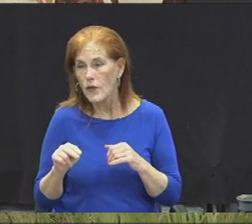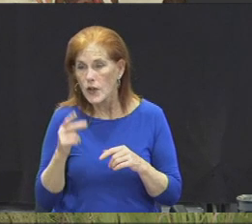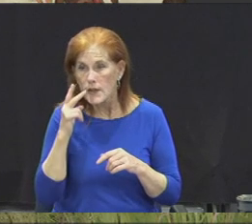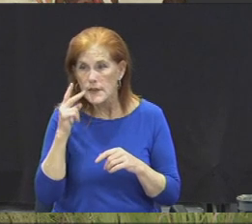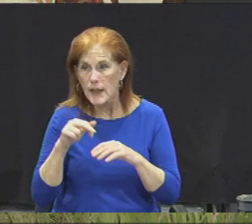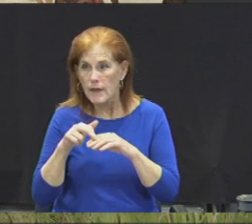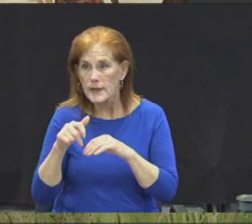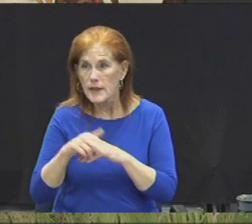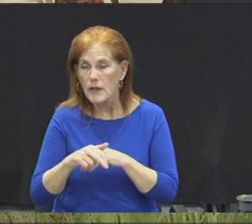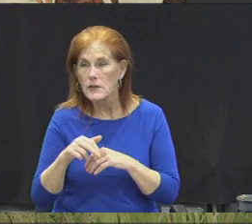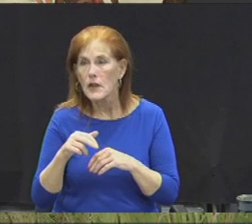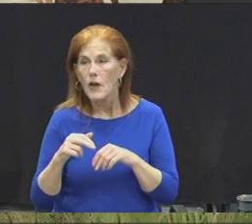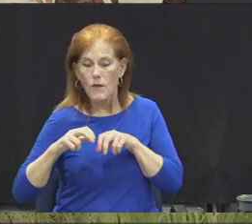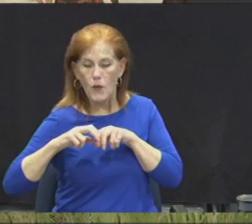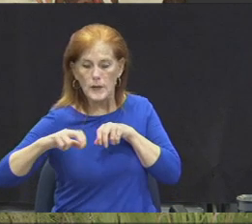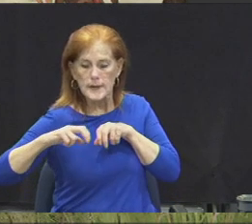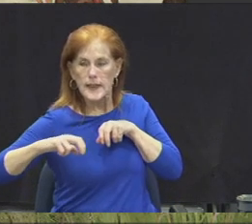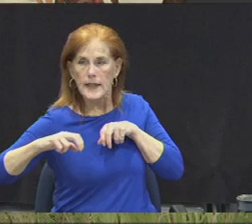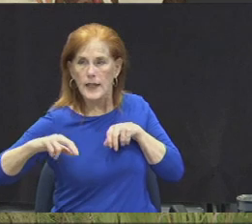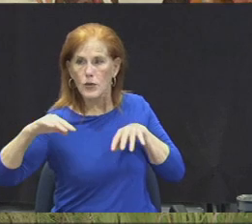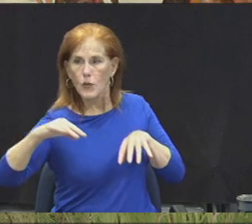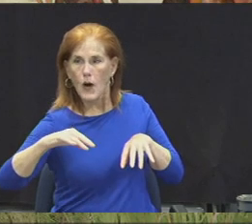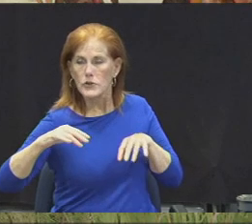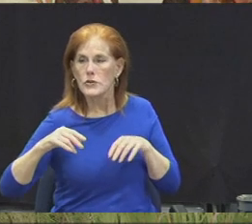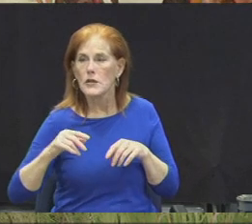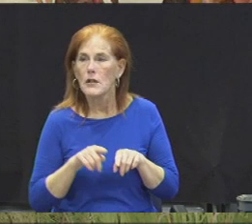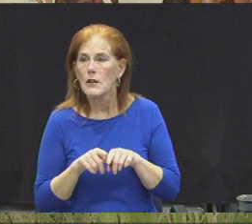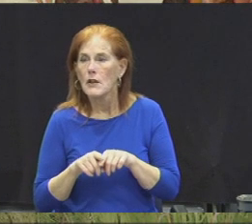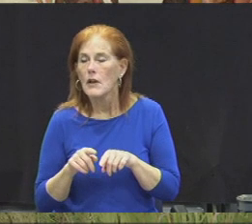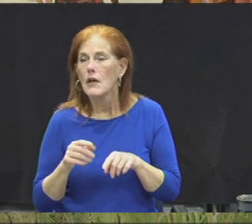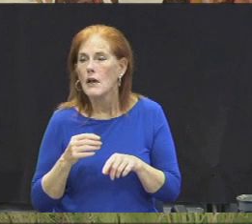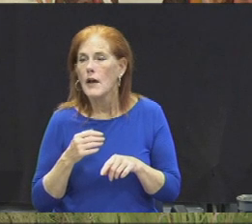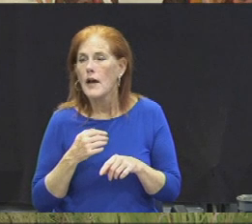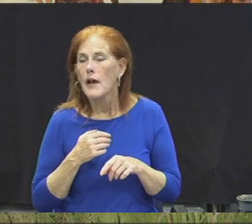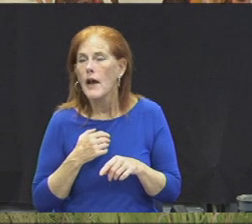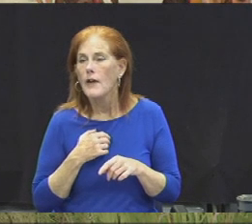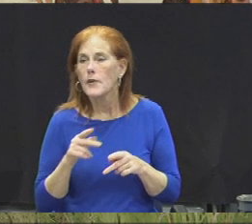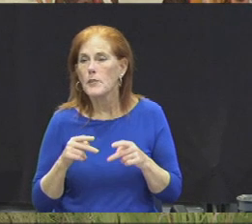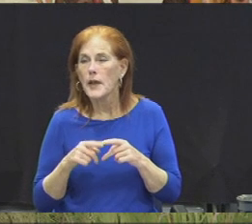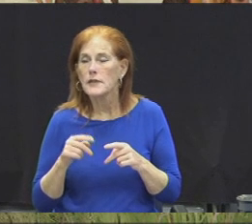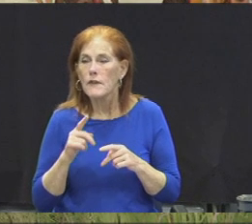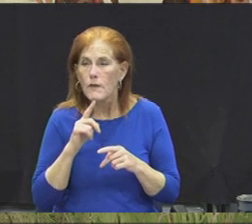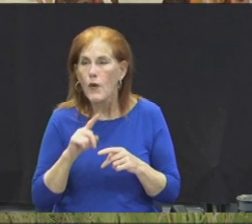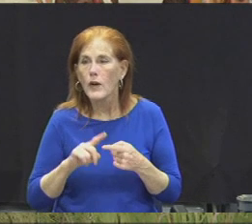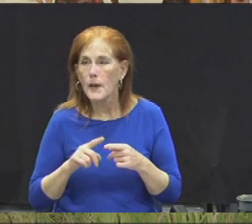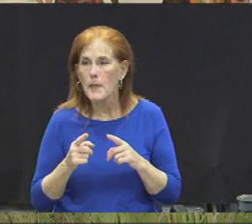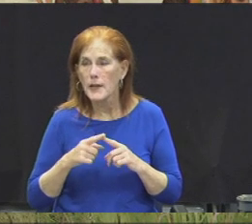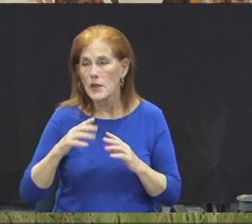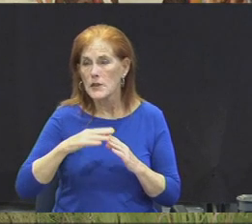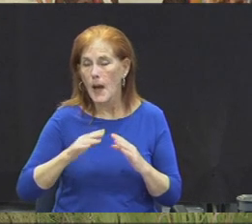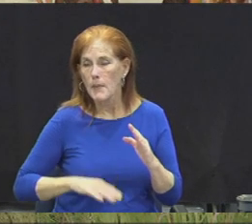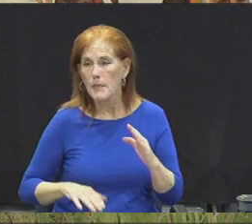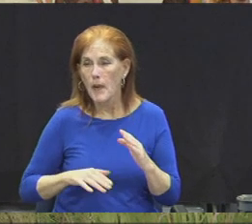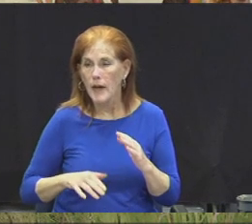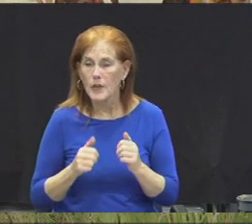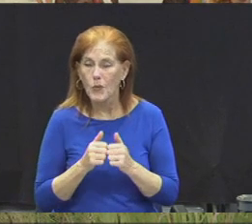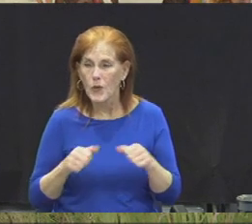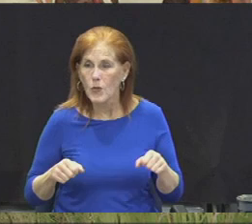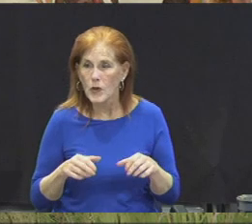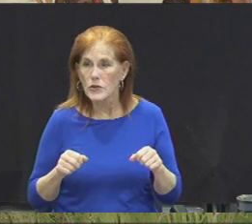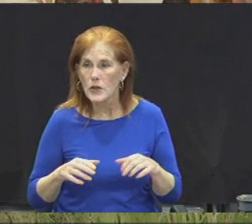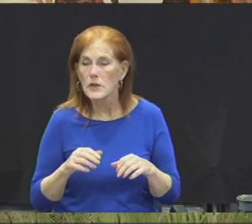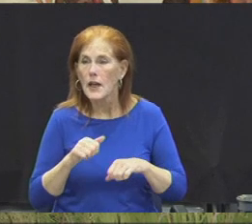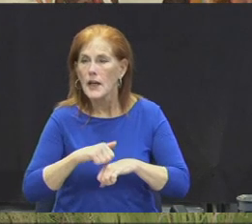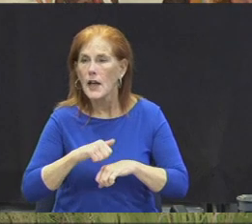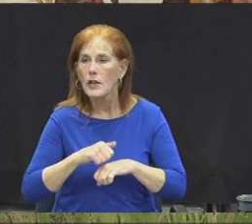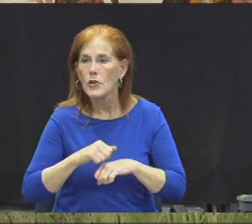for this gallery seating. And again, those have both accommodations for companions at top and bottom. There are also some concrete